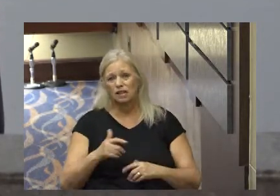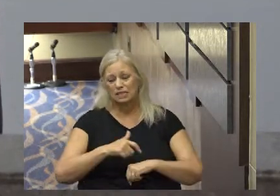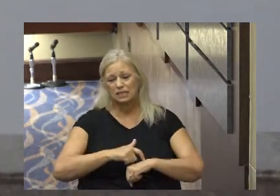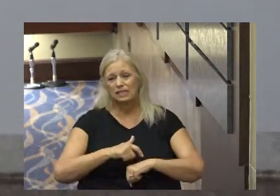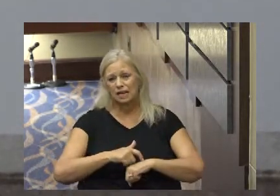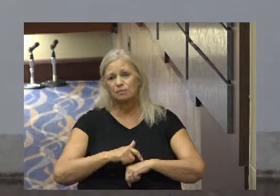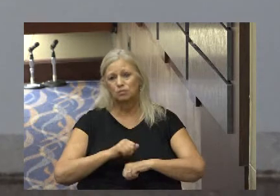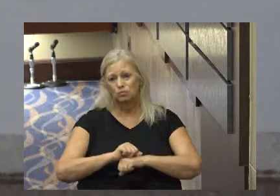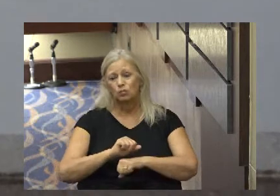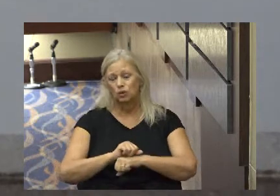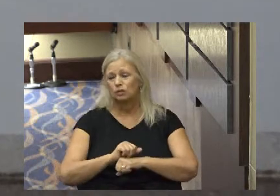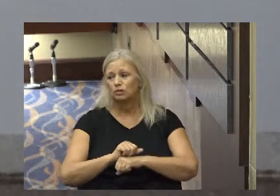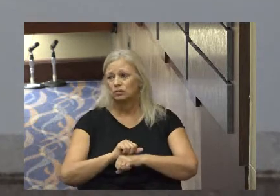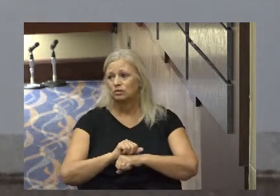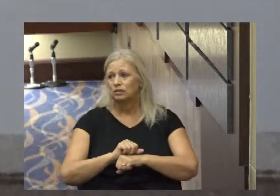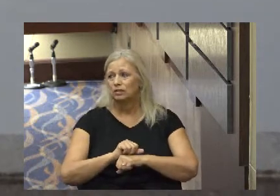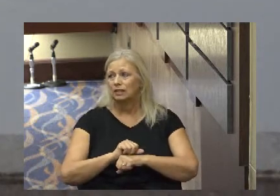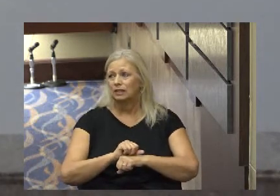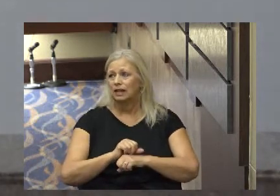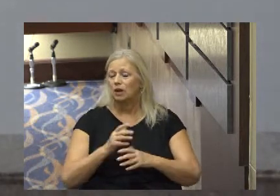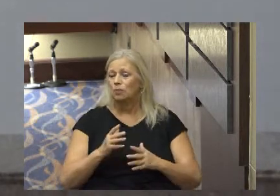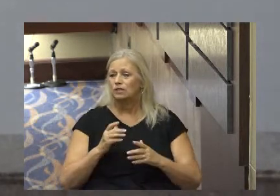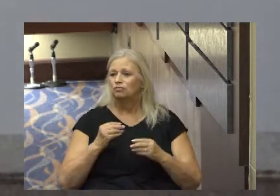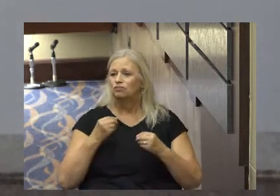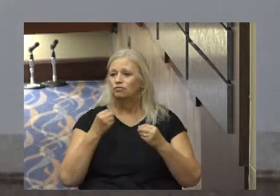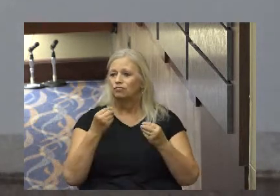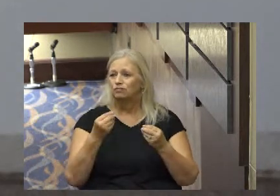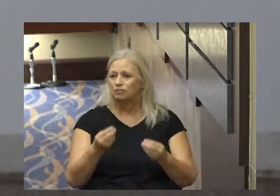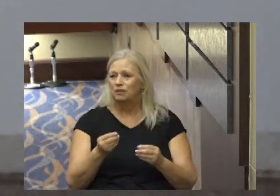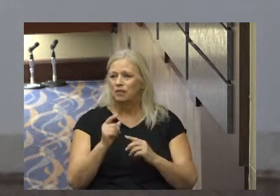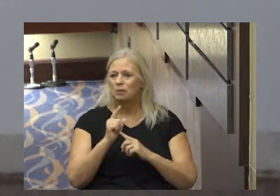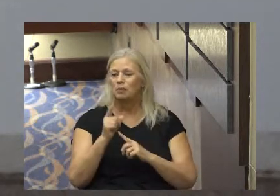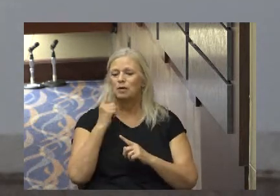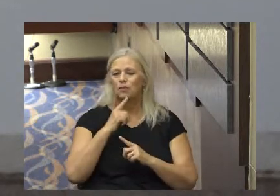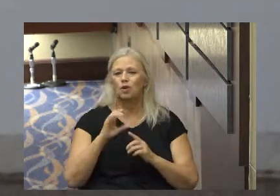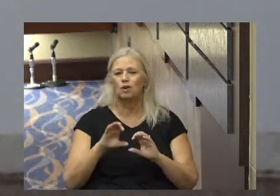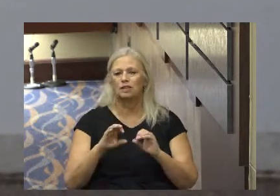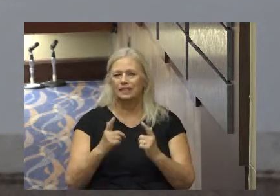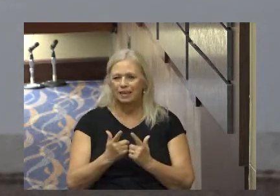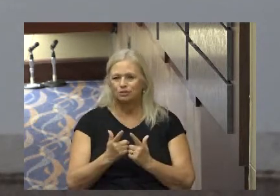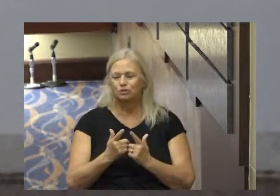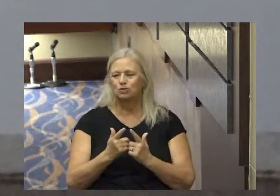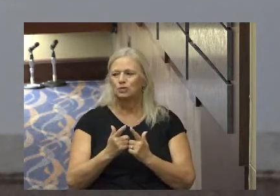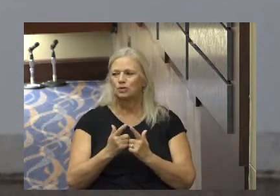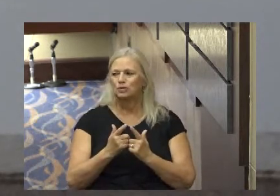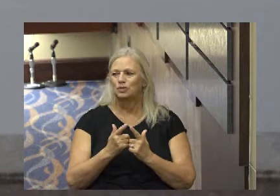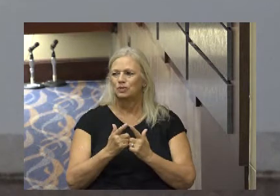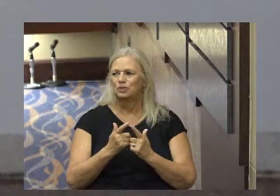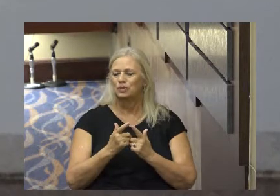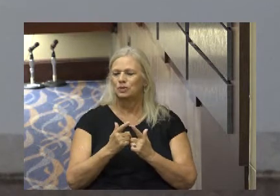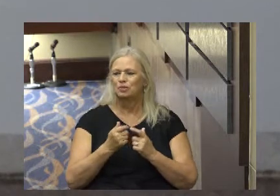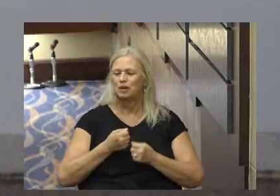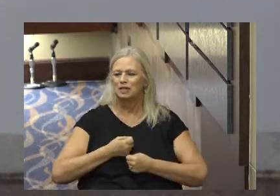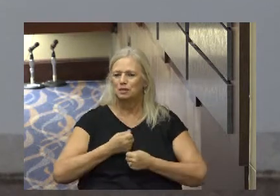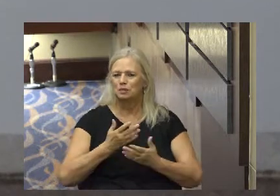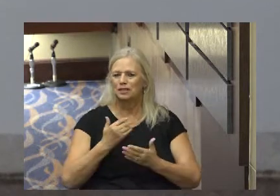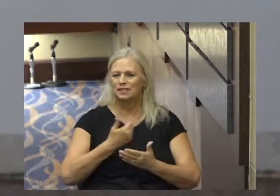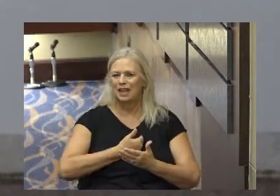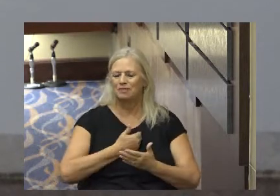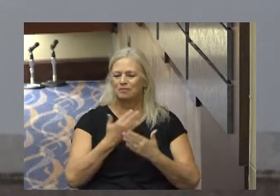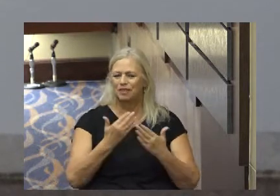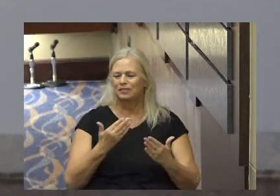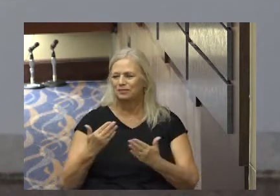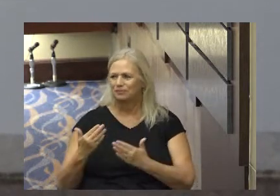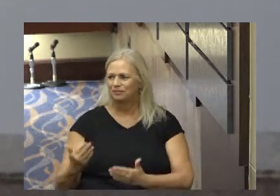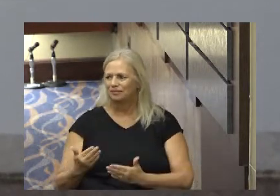yeah, I just wanted to give a moment for the council to have an opportunity to express our appreciation for our city